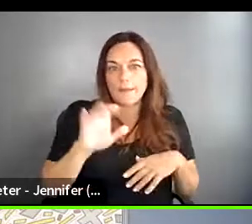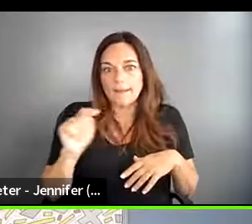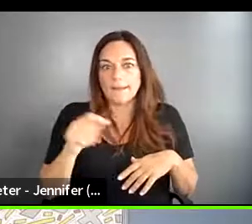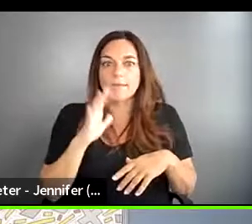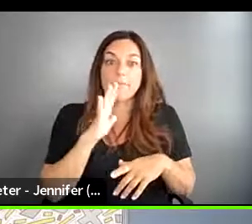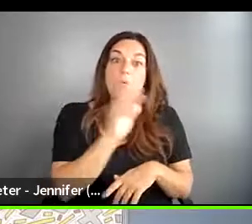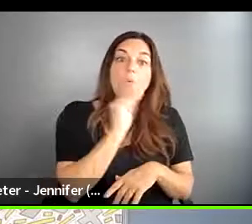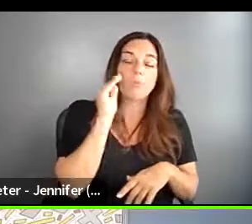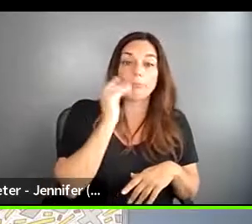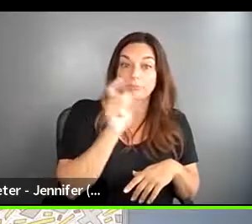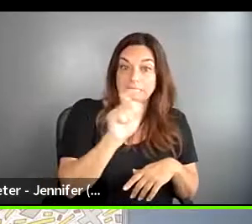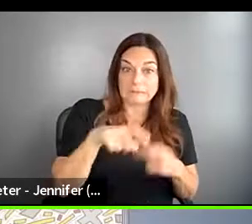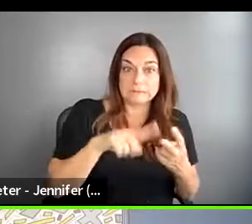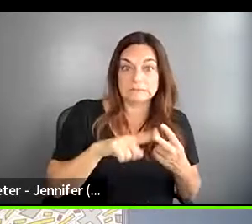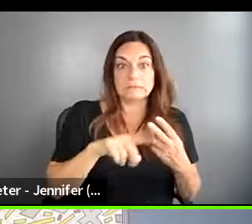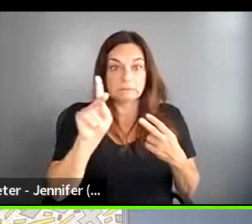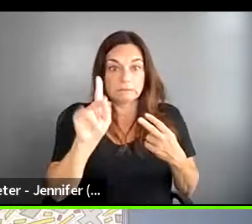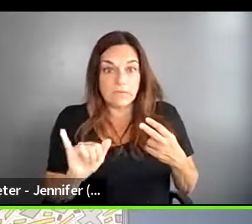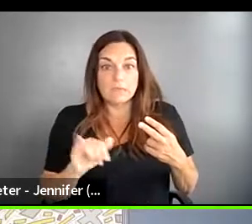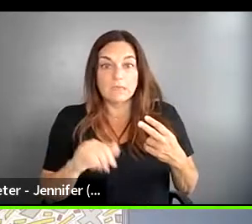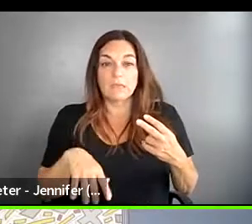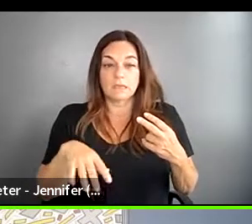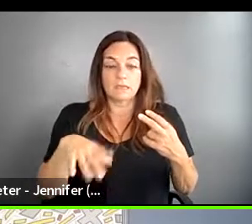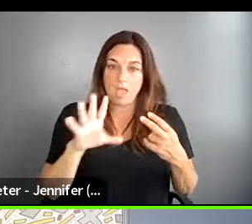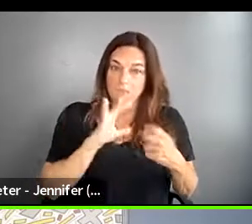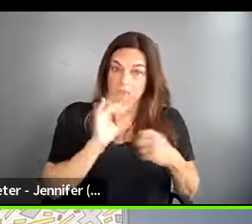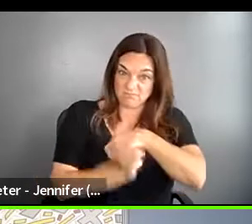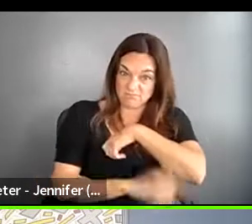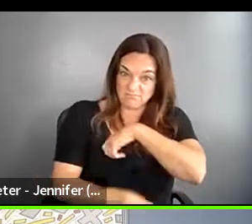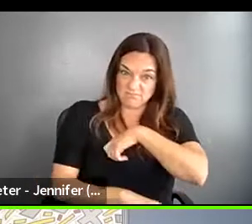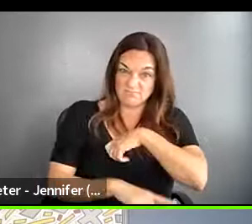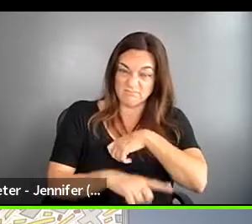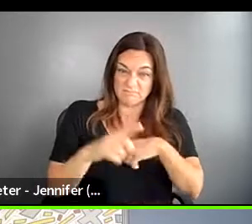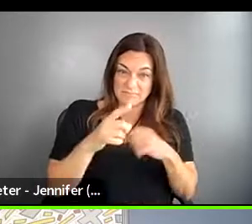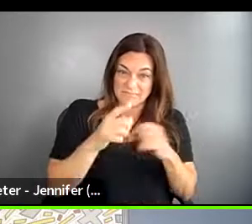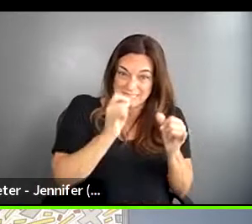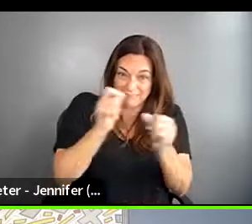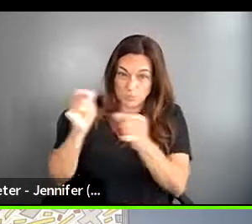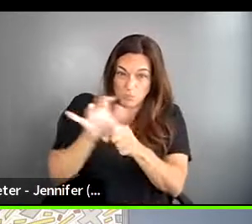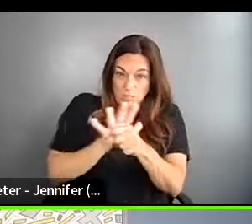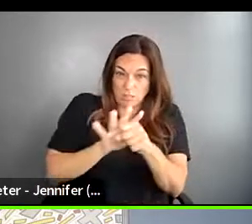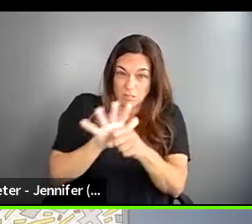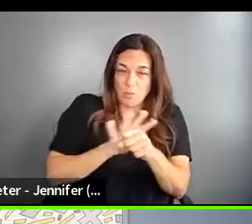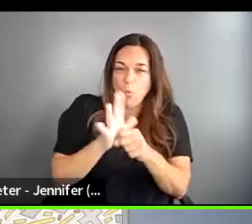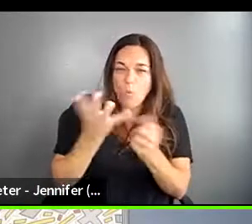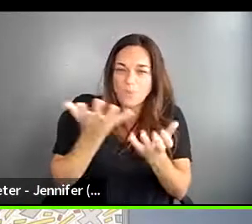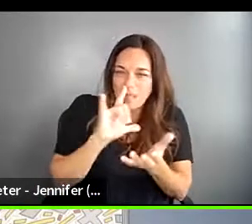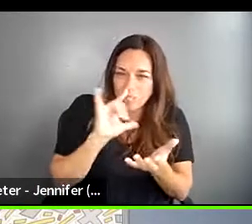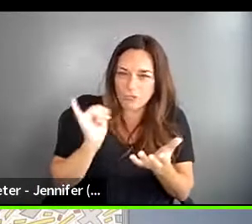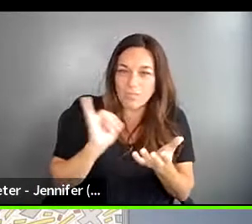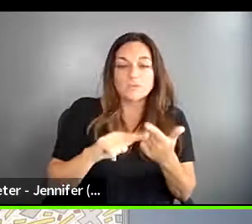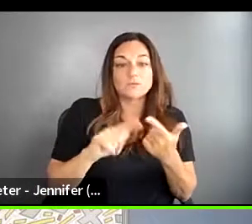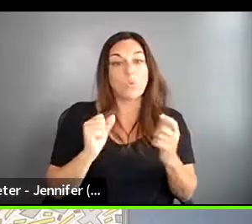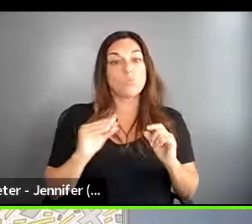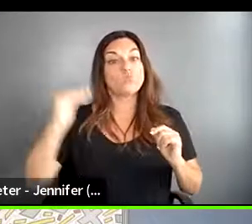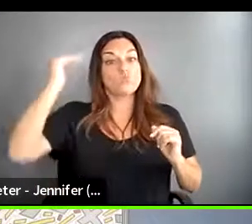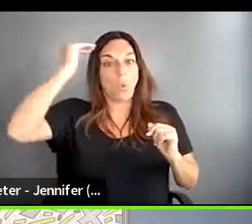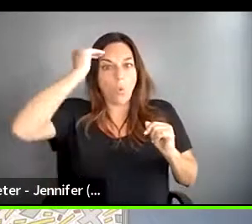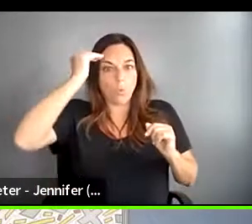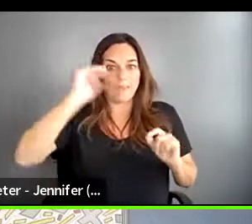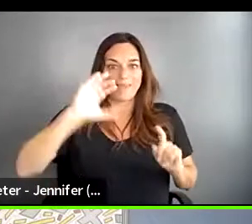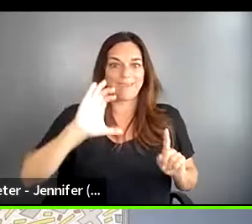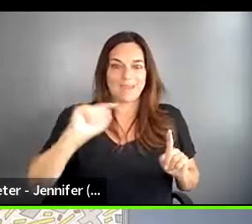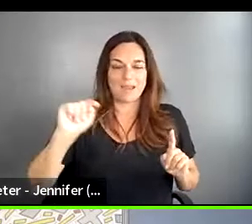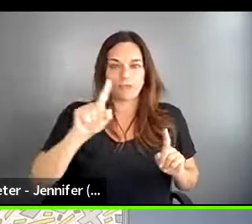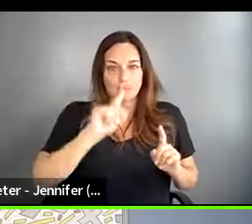Texas, a Kentucky, and be prosecuted in their individual jurisdictions. Like, what does that look like? So being able to know that Connecticut has